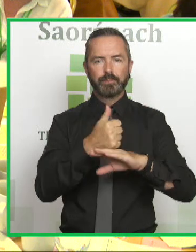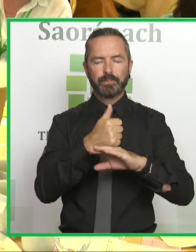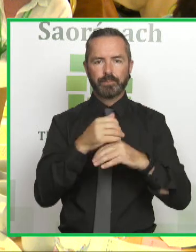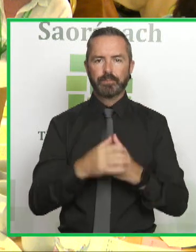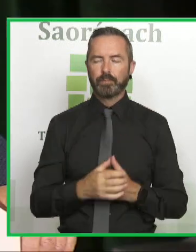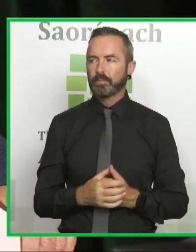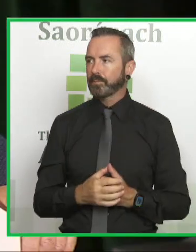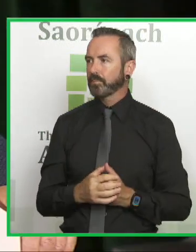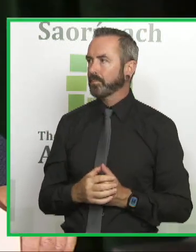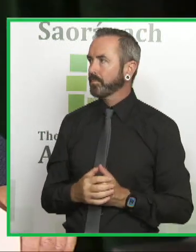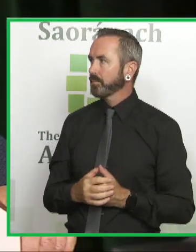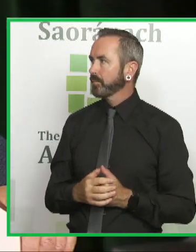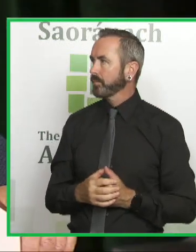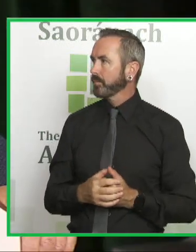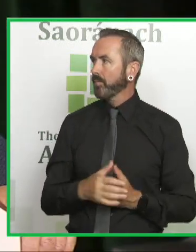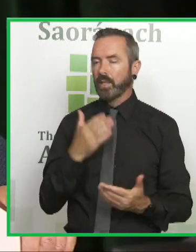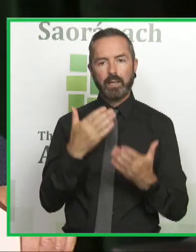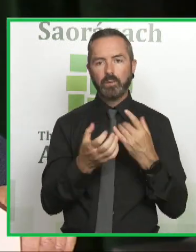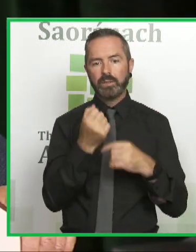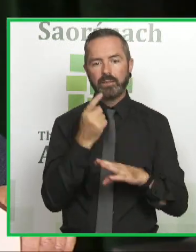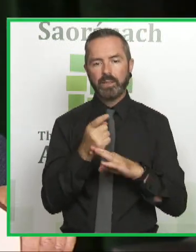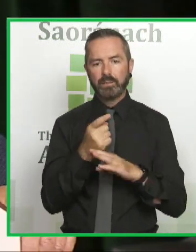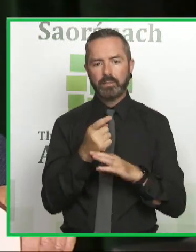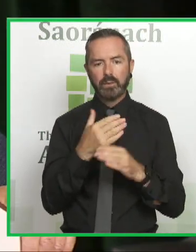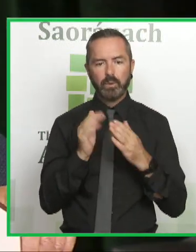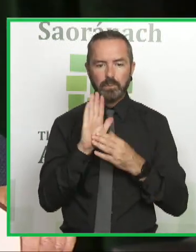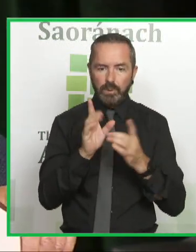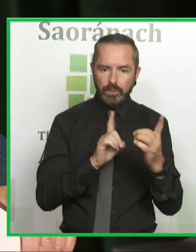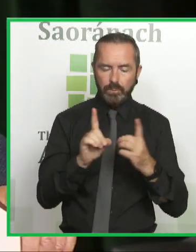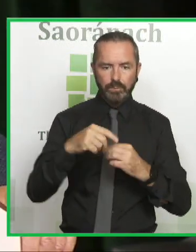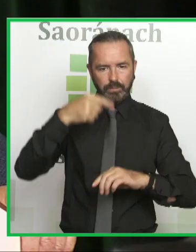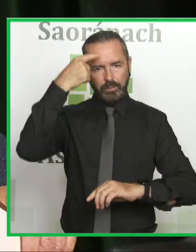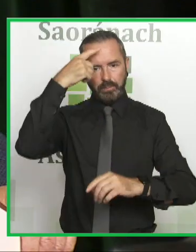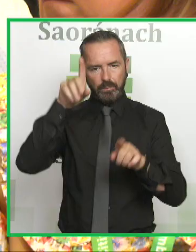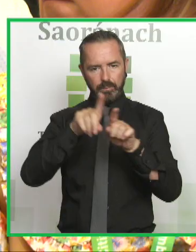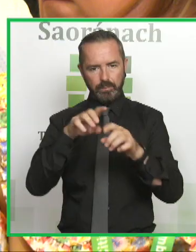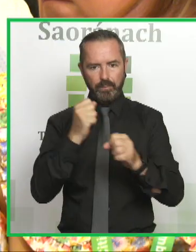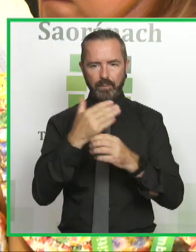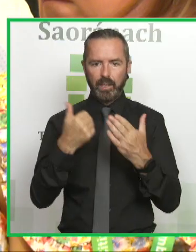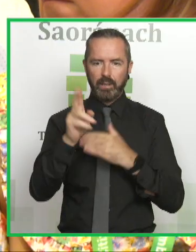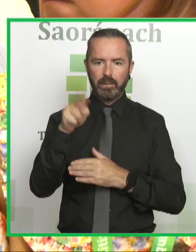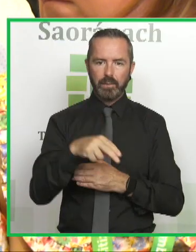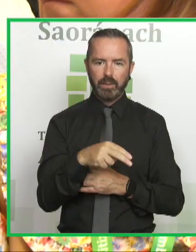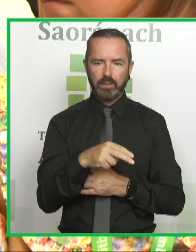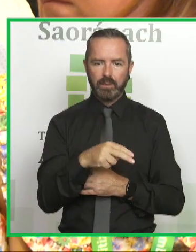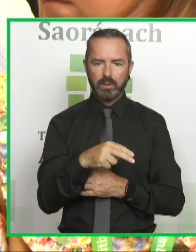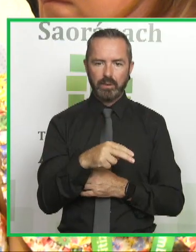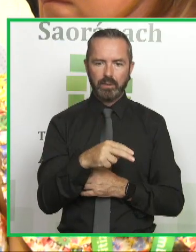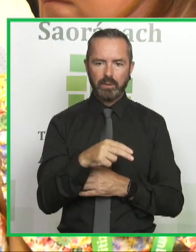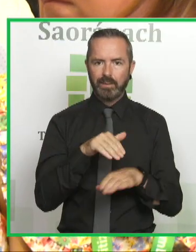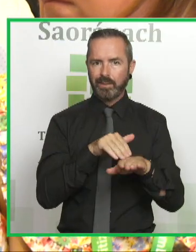do we need to get onto to get that put in place. And think about any potential